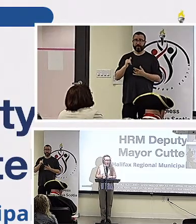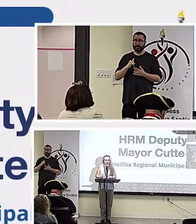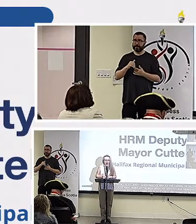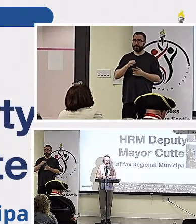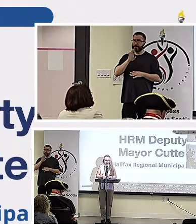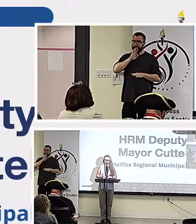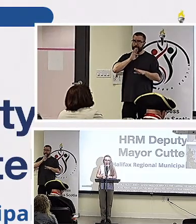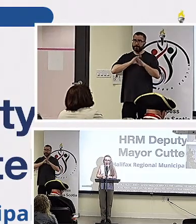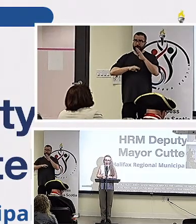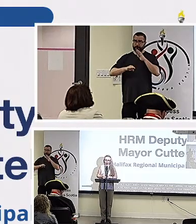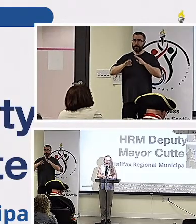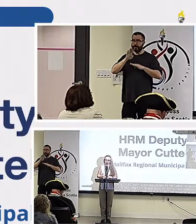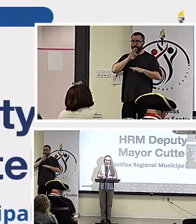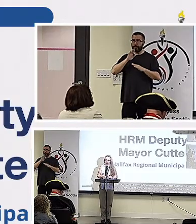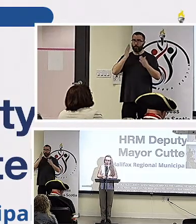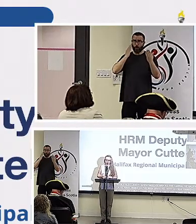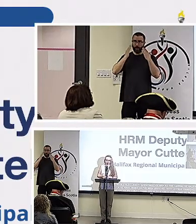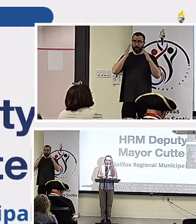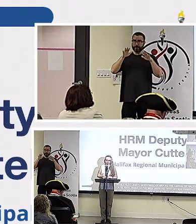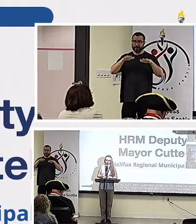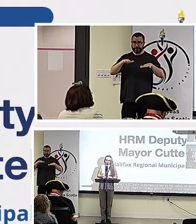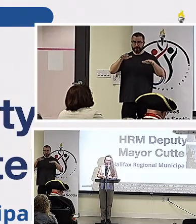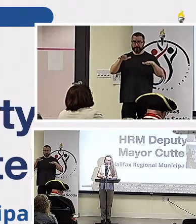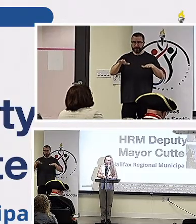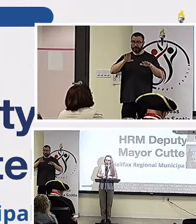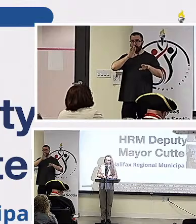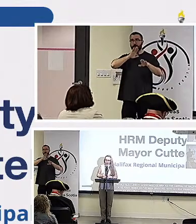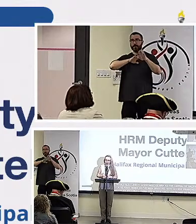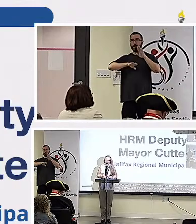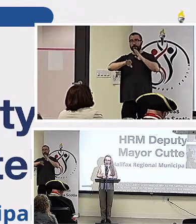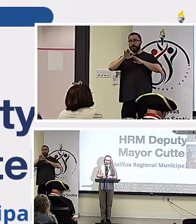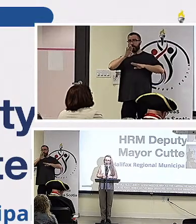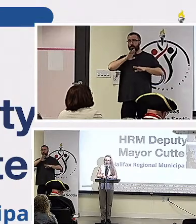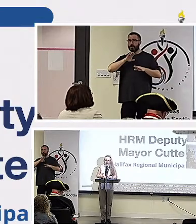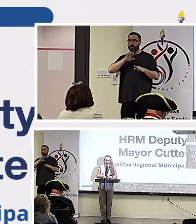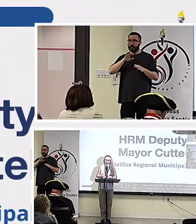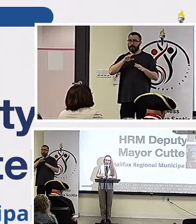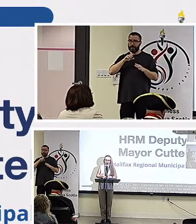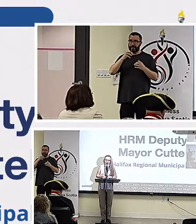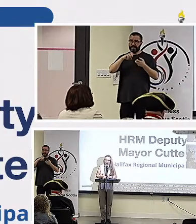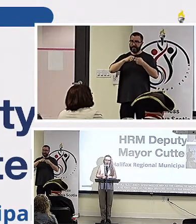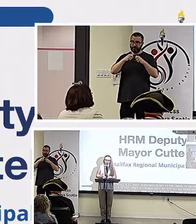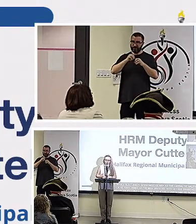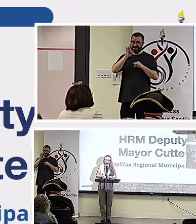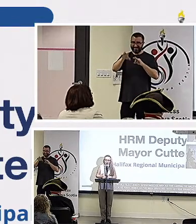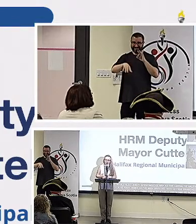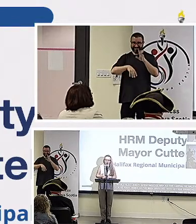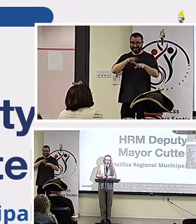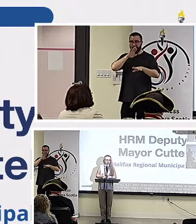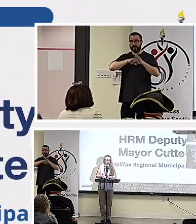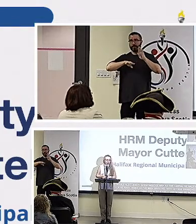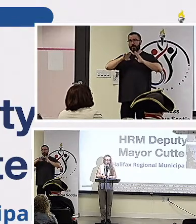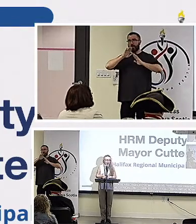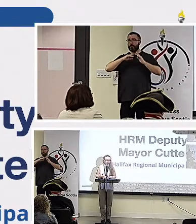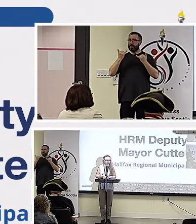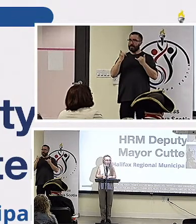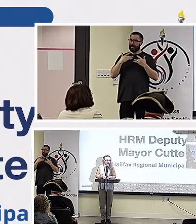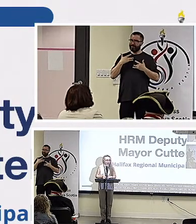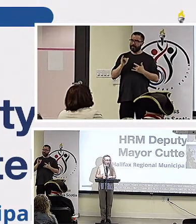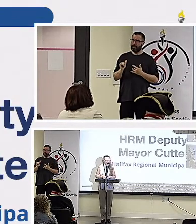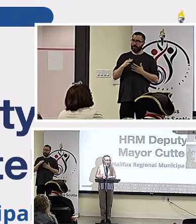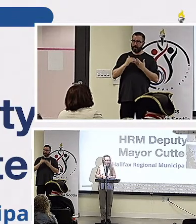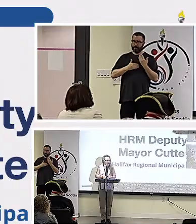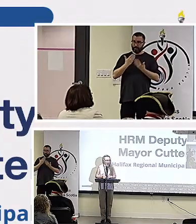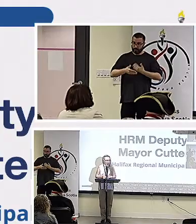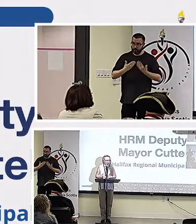in raising awareness and bringing the issues forward. But we're feeling now like we have some real momentum